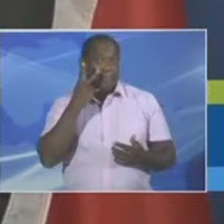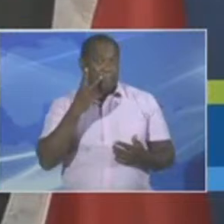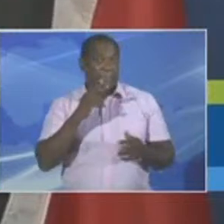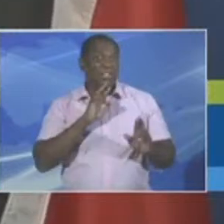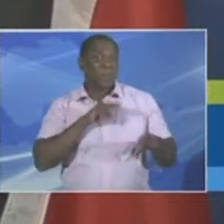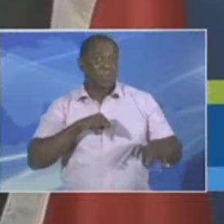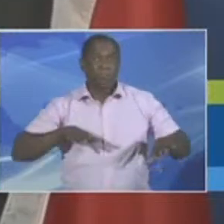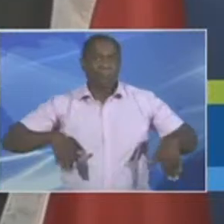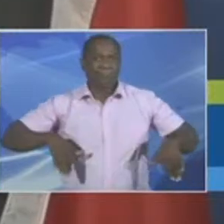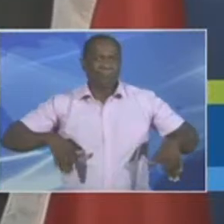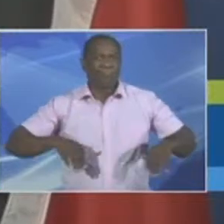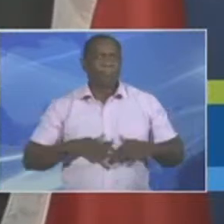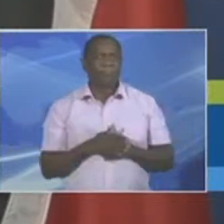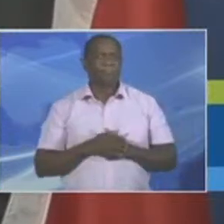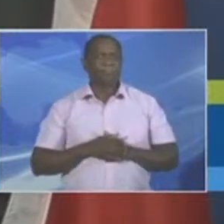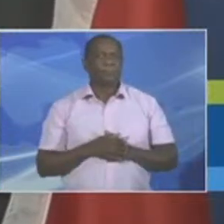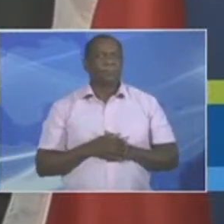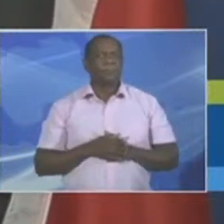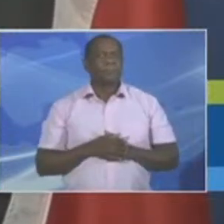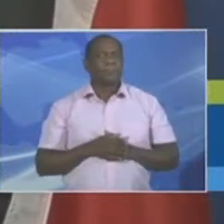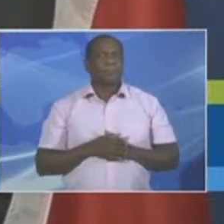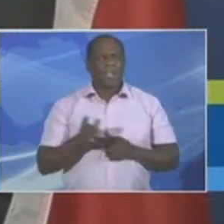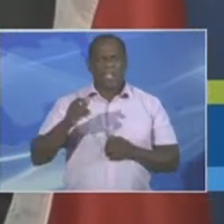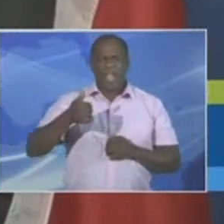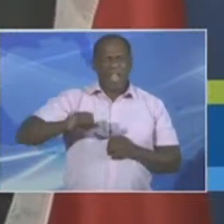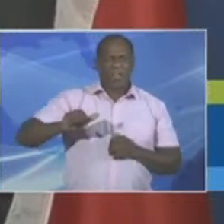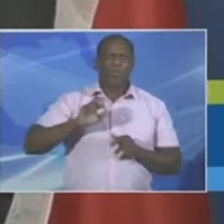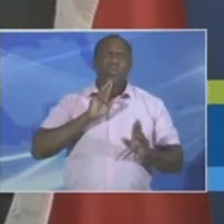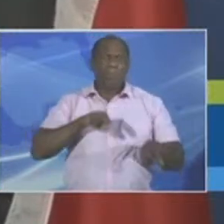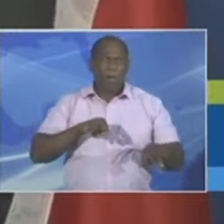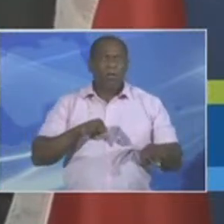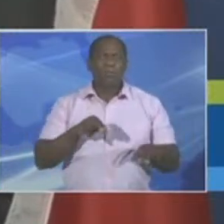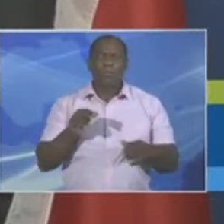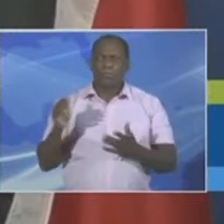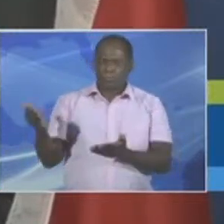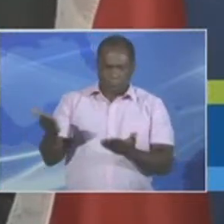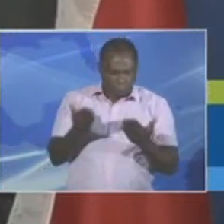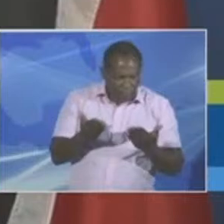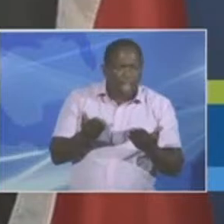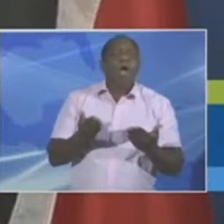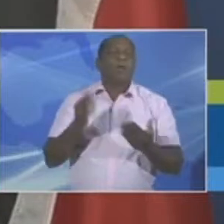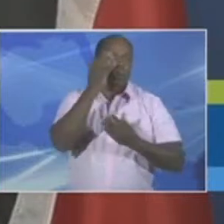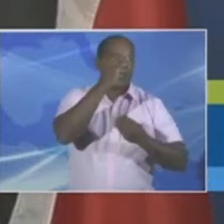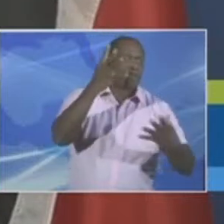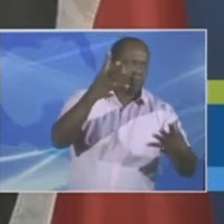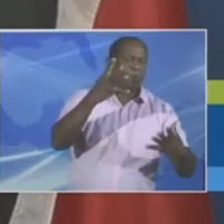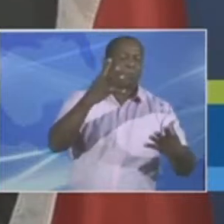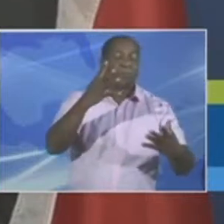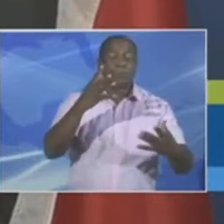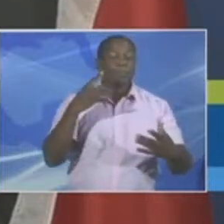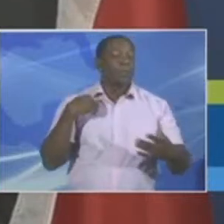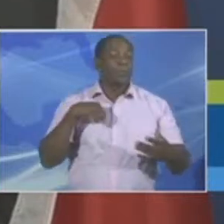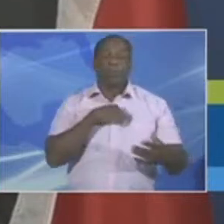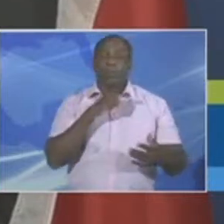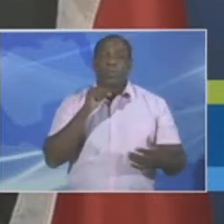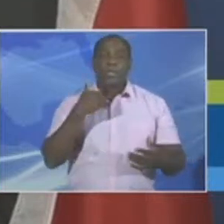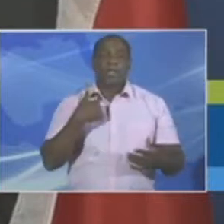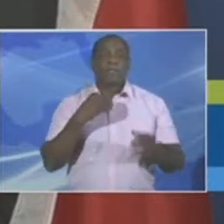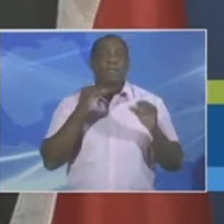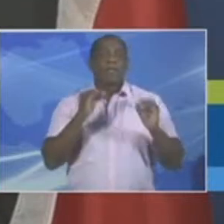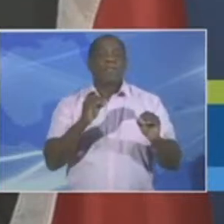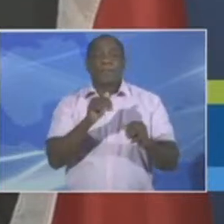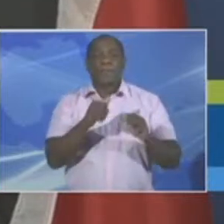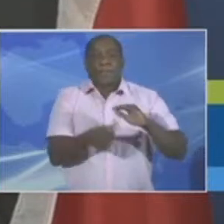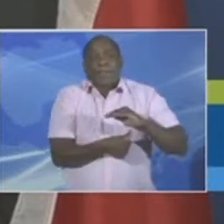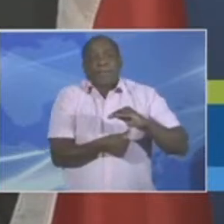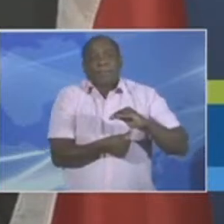any of these reports, as soon as they come to us, we'll let the population know and we'll share the contents with them. There's nothing that we have